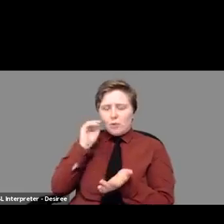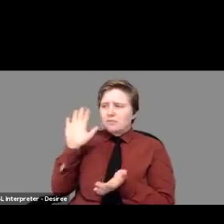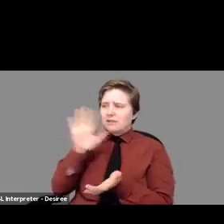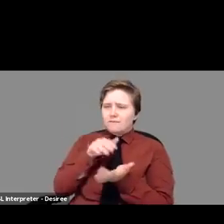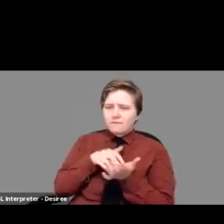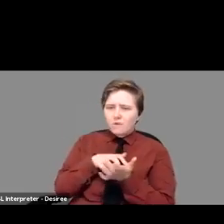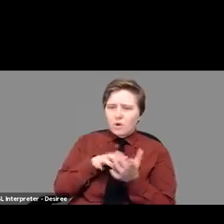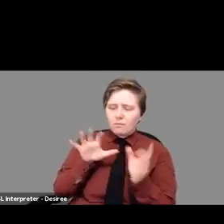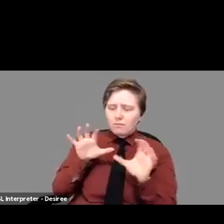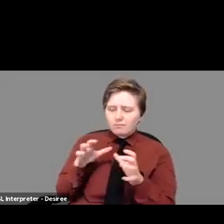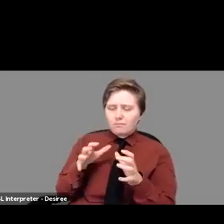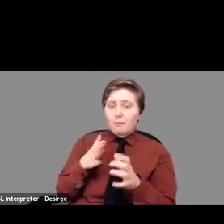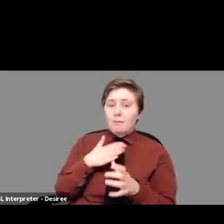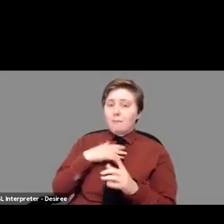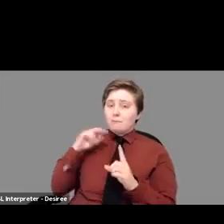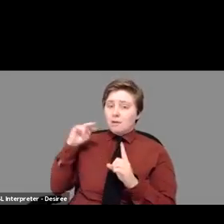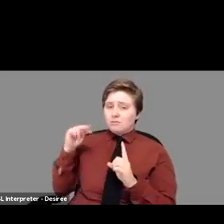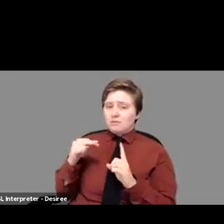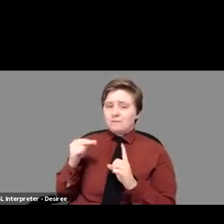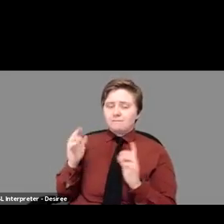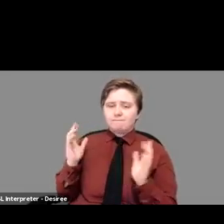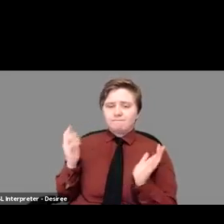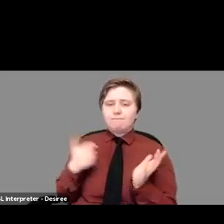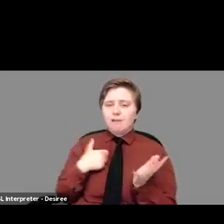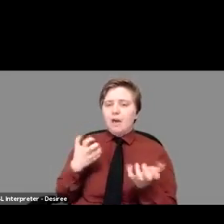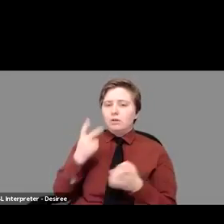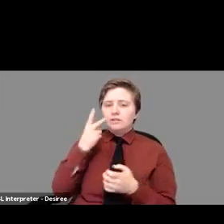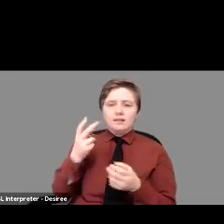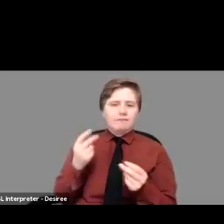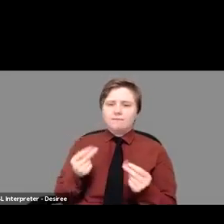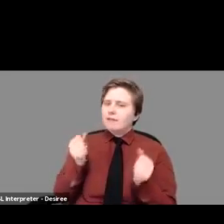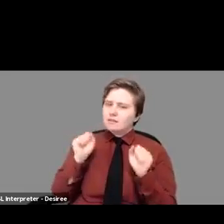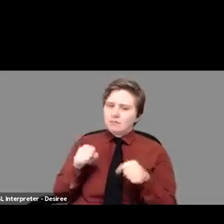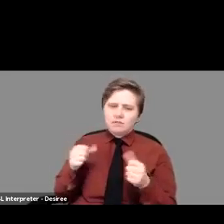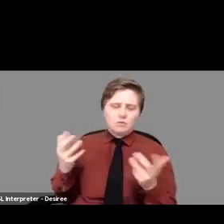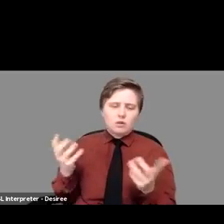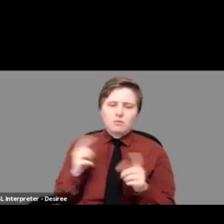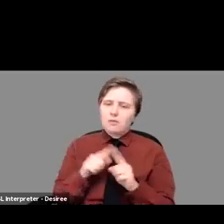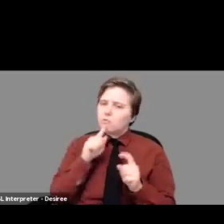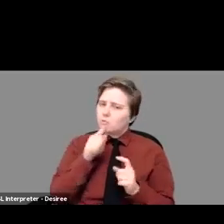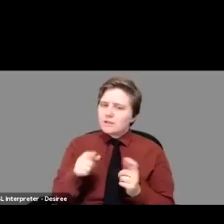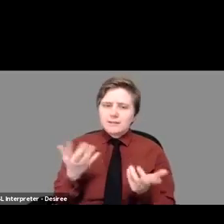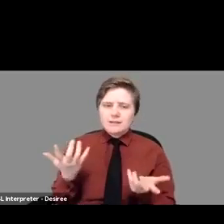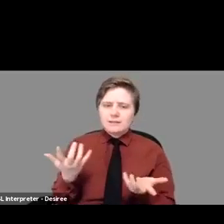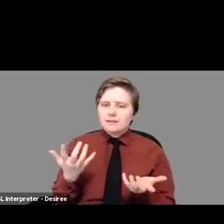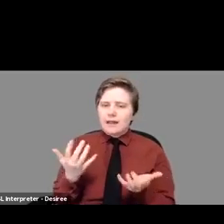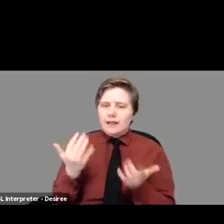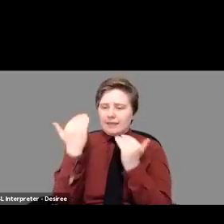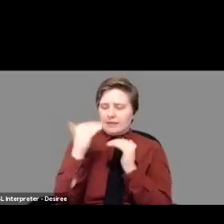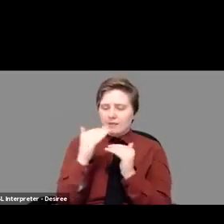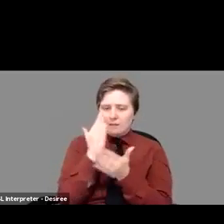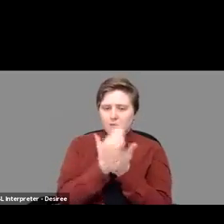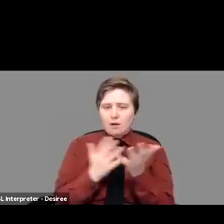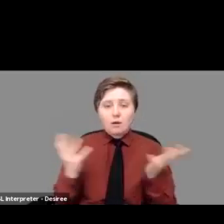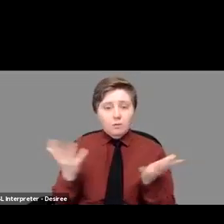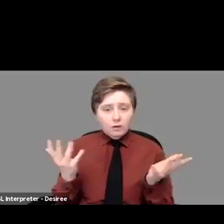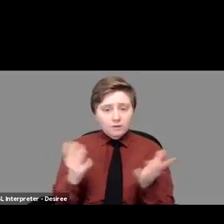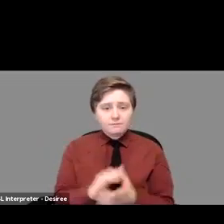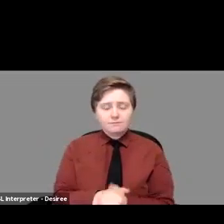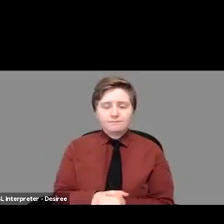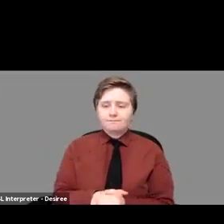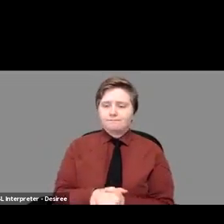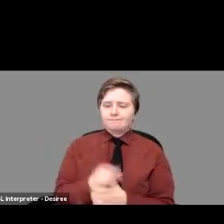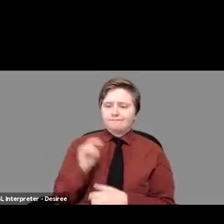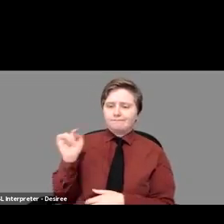at least from my point of view, I'd like to see it done as quick as can. But really, the limiting factor is really those